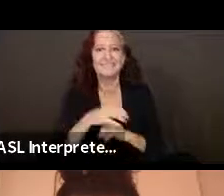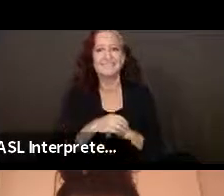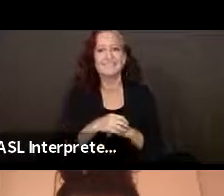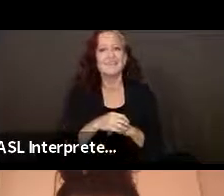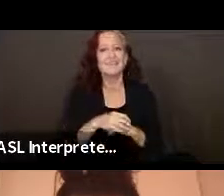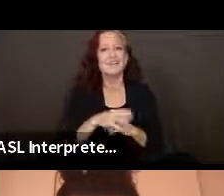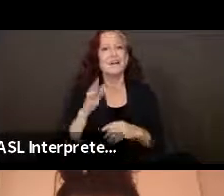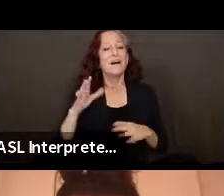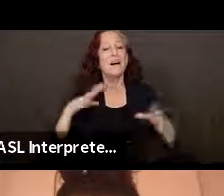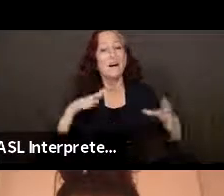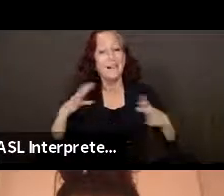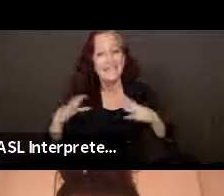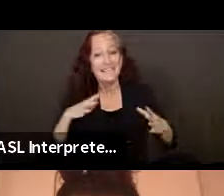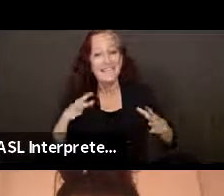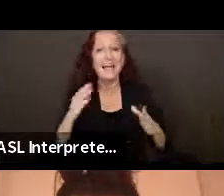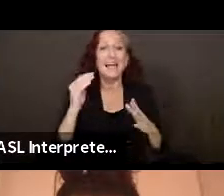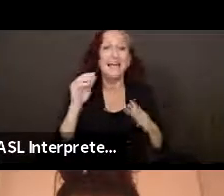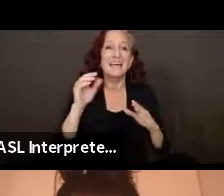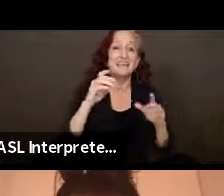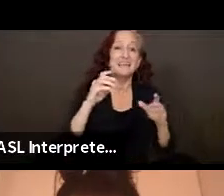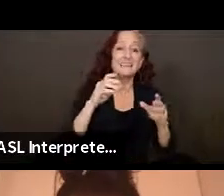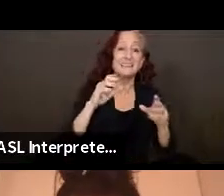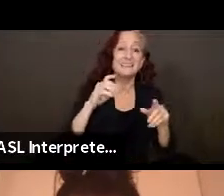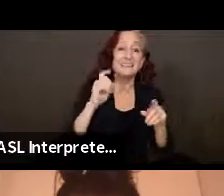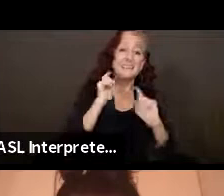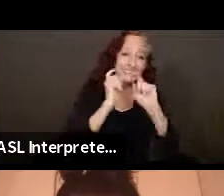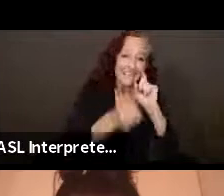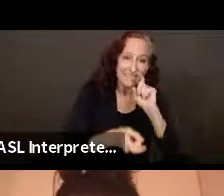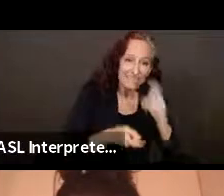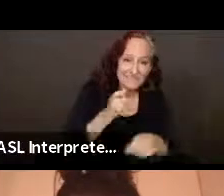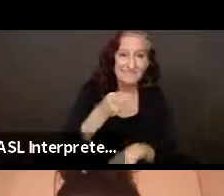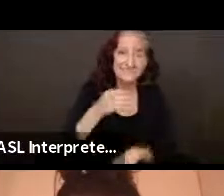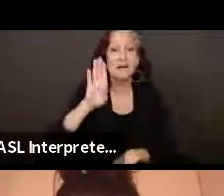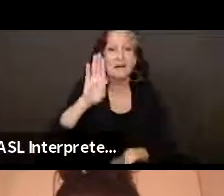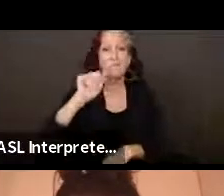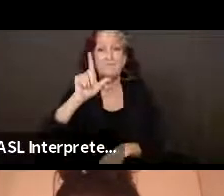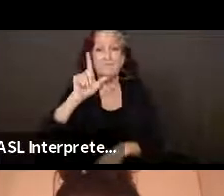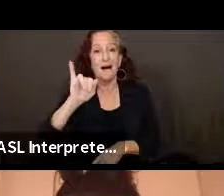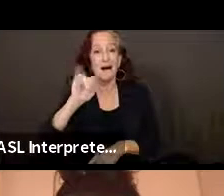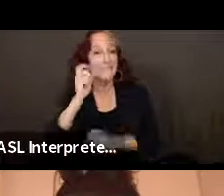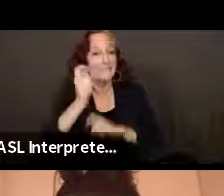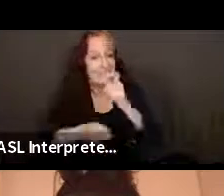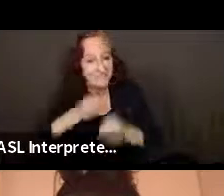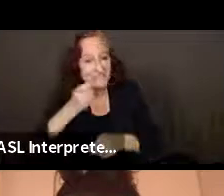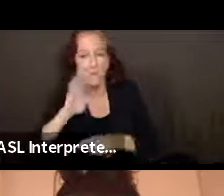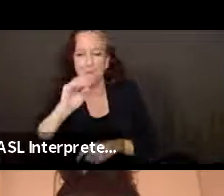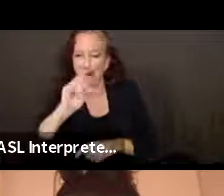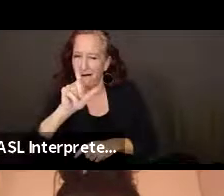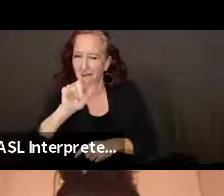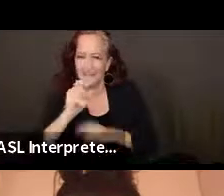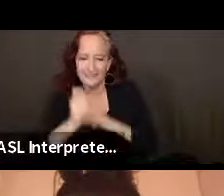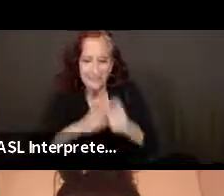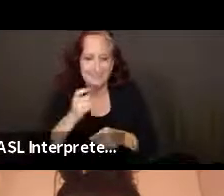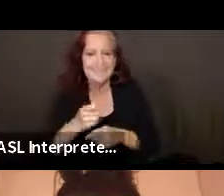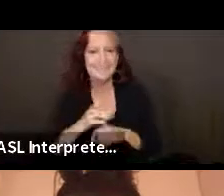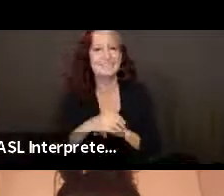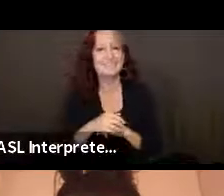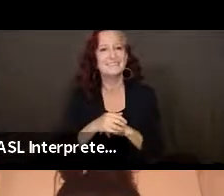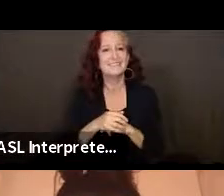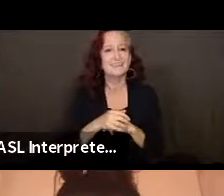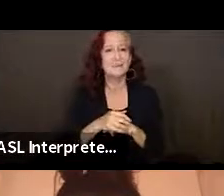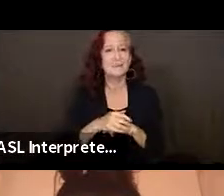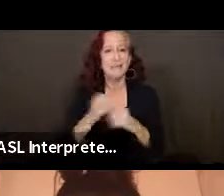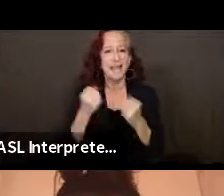gifts, the volley gifts. Like let me tell you, allyship is going to be just coming out of all different angles.